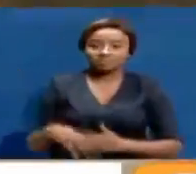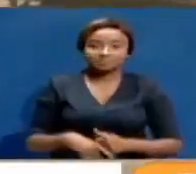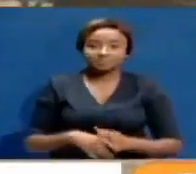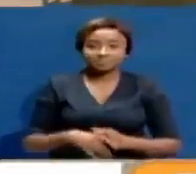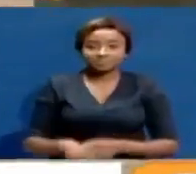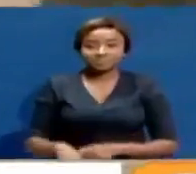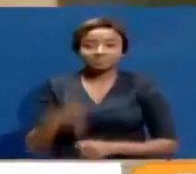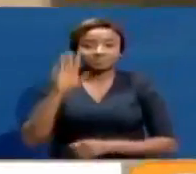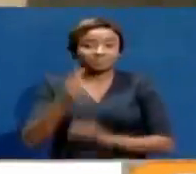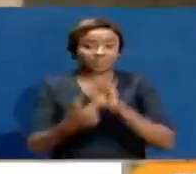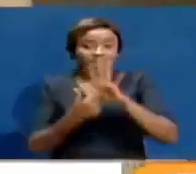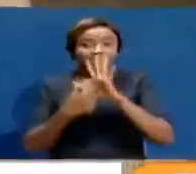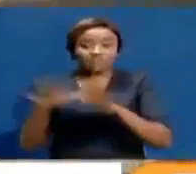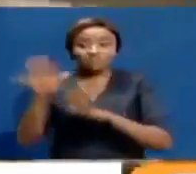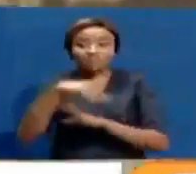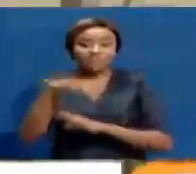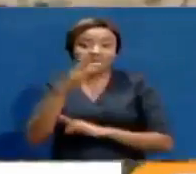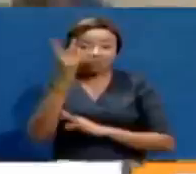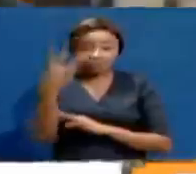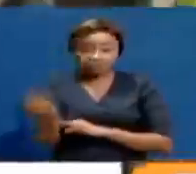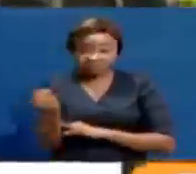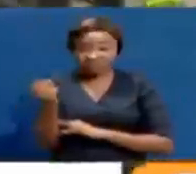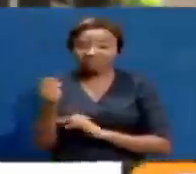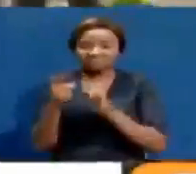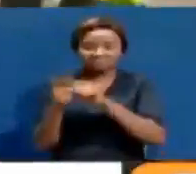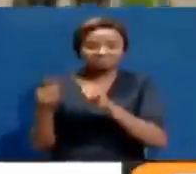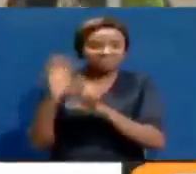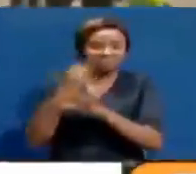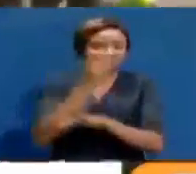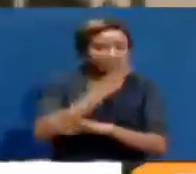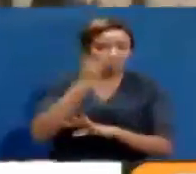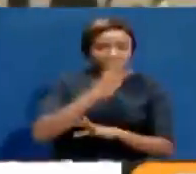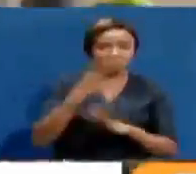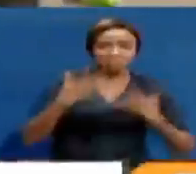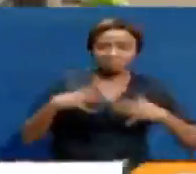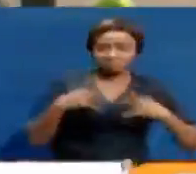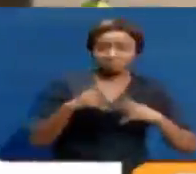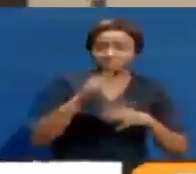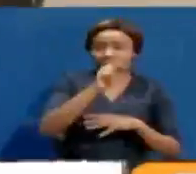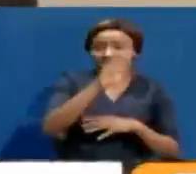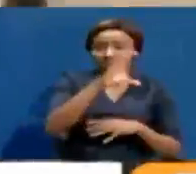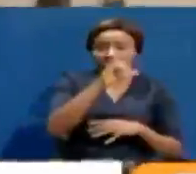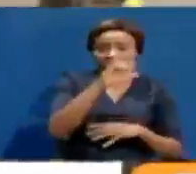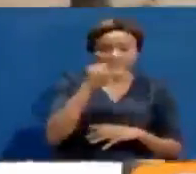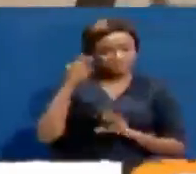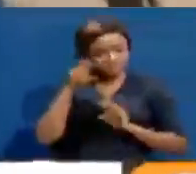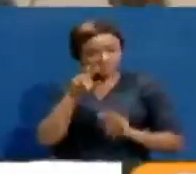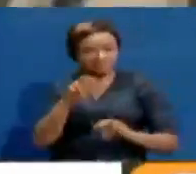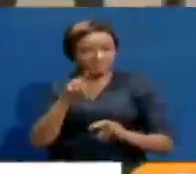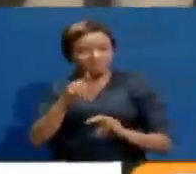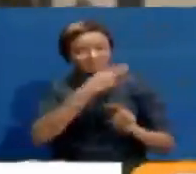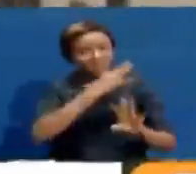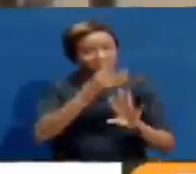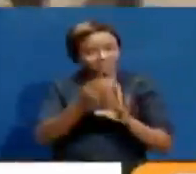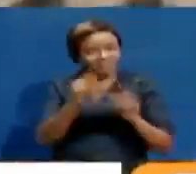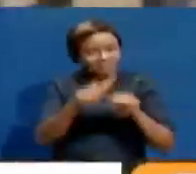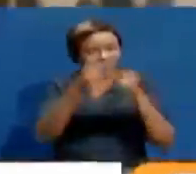The events in Githurai early Wednesday have drawn concern from the National Cohesion and Integration Commission, NCIC.